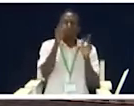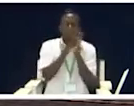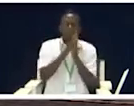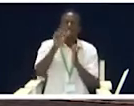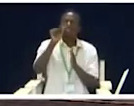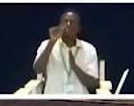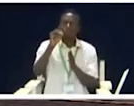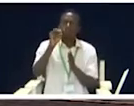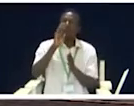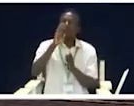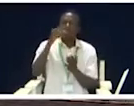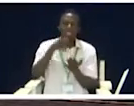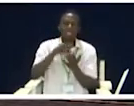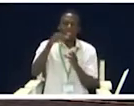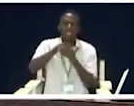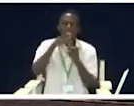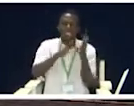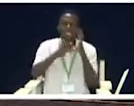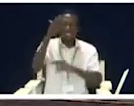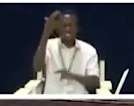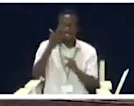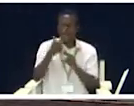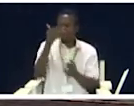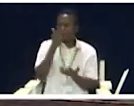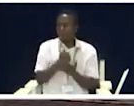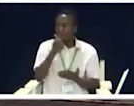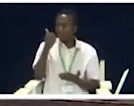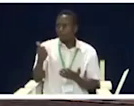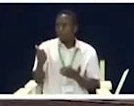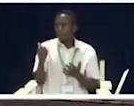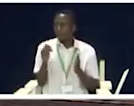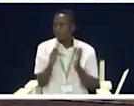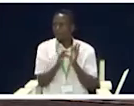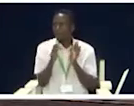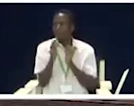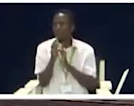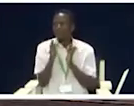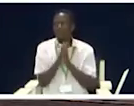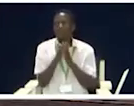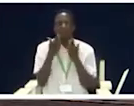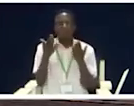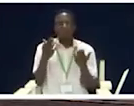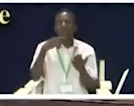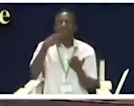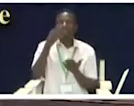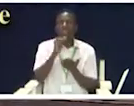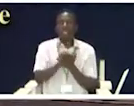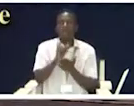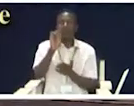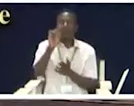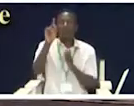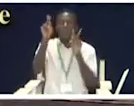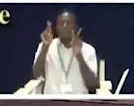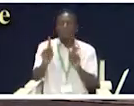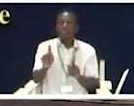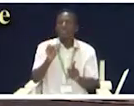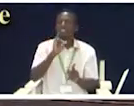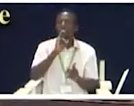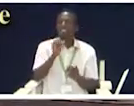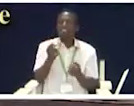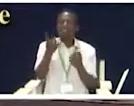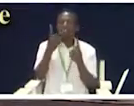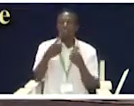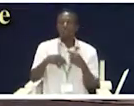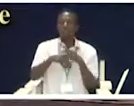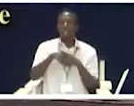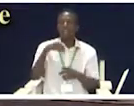Jesus. Micah chapter 5 verse 2 said, one person is coming out from you. How is this